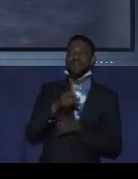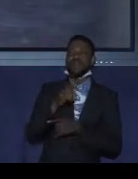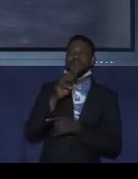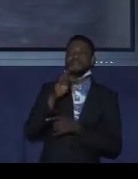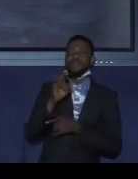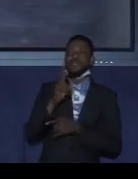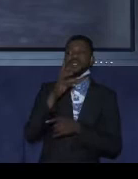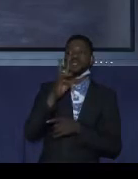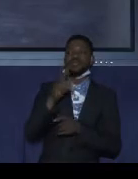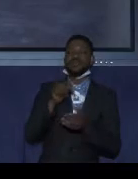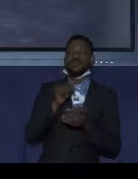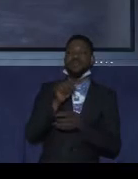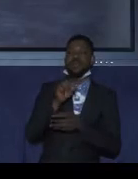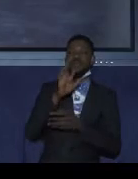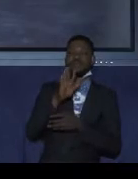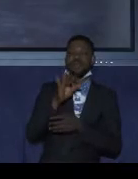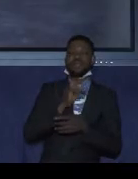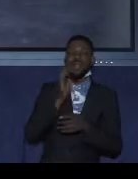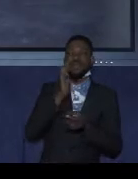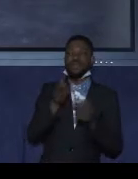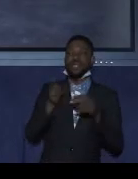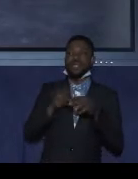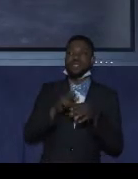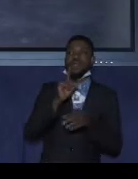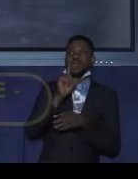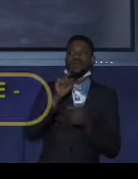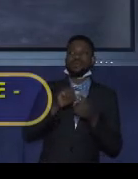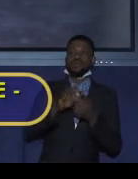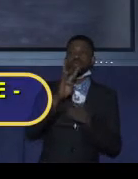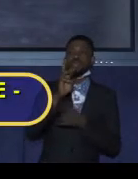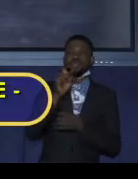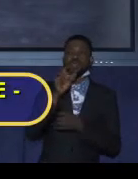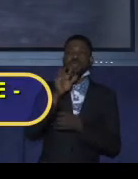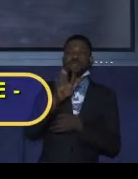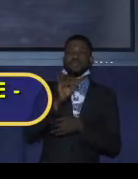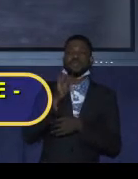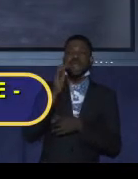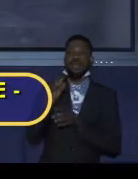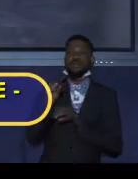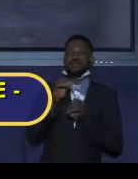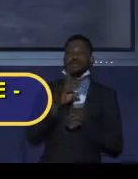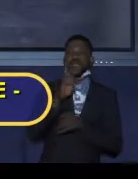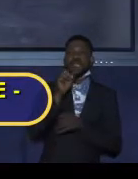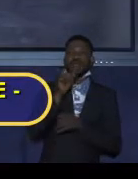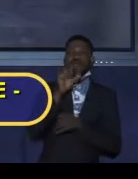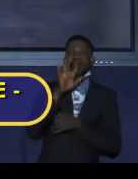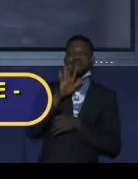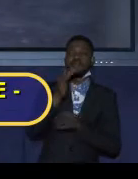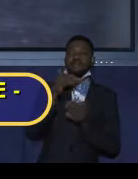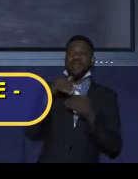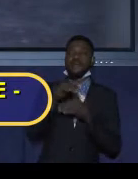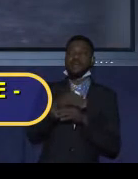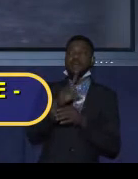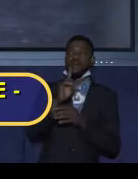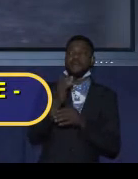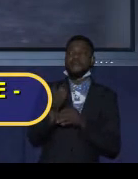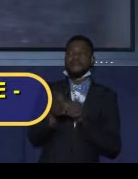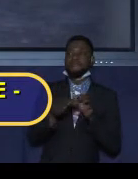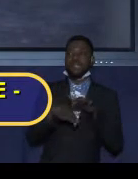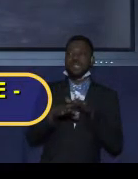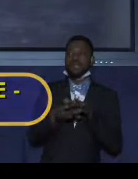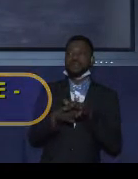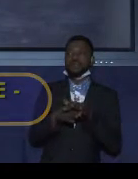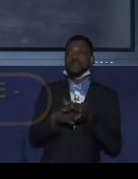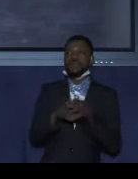So 6.5 milliliters, I will increase 1 to 6.5, and that means I will put 6.5 above, 1